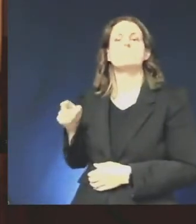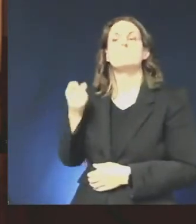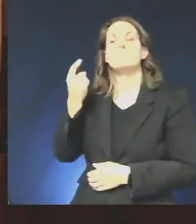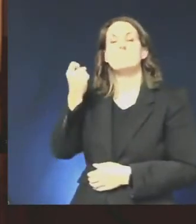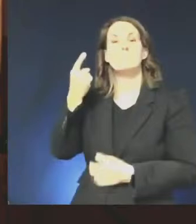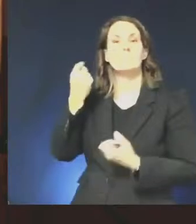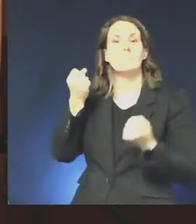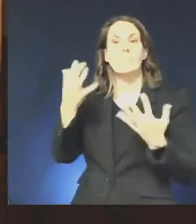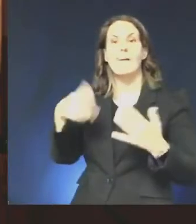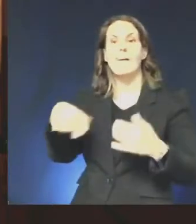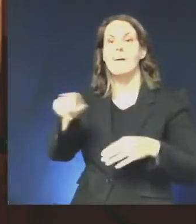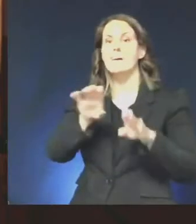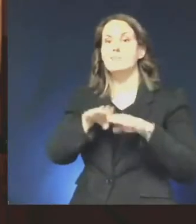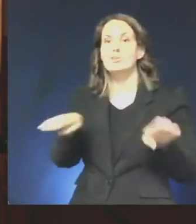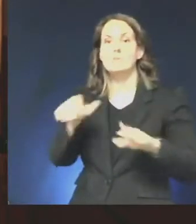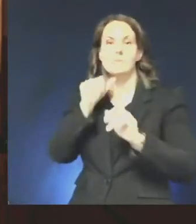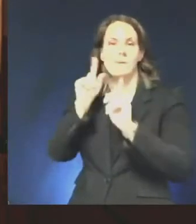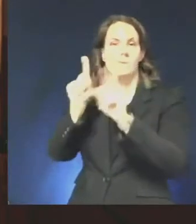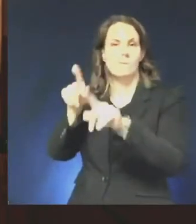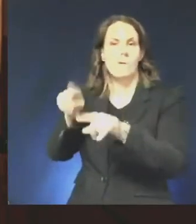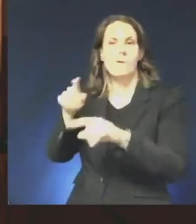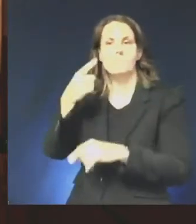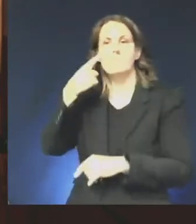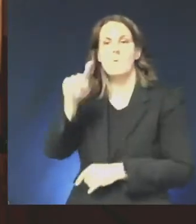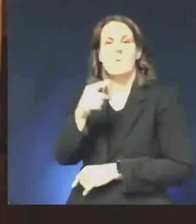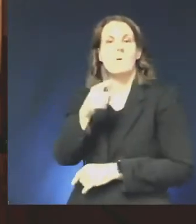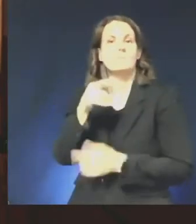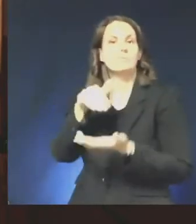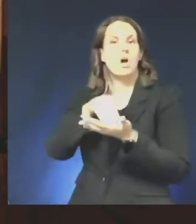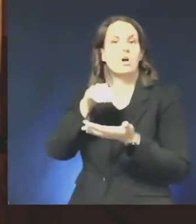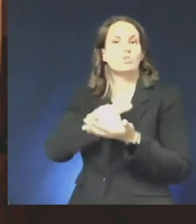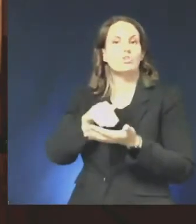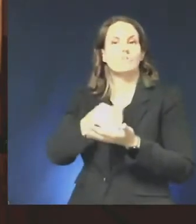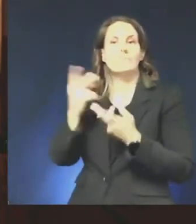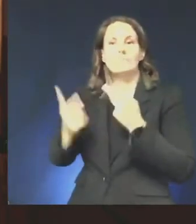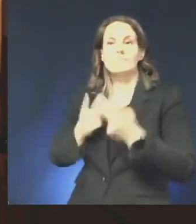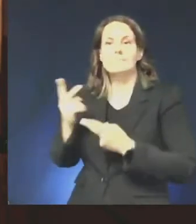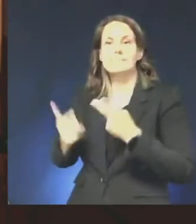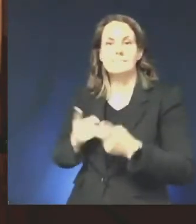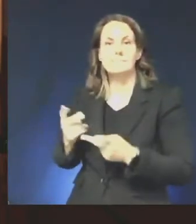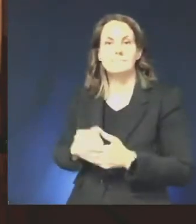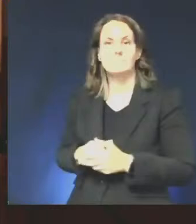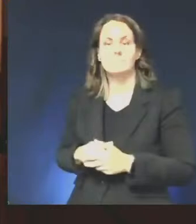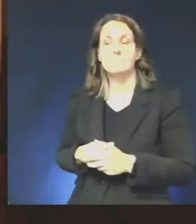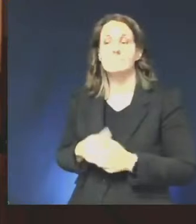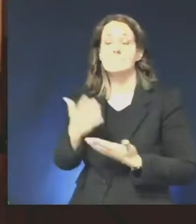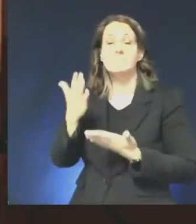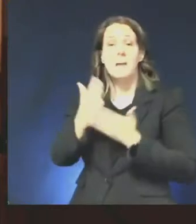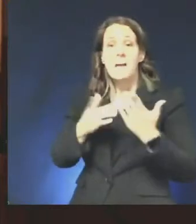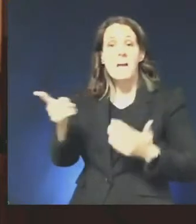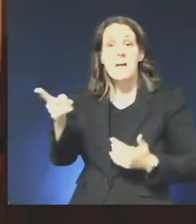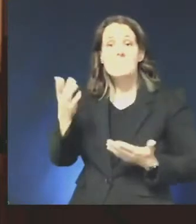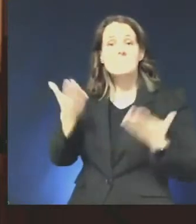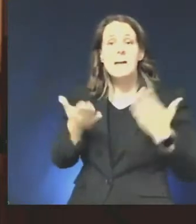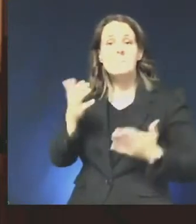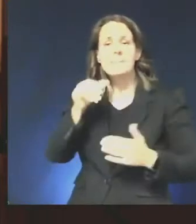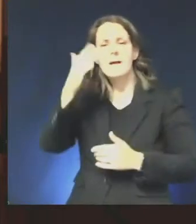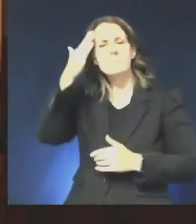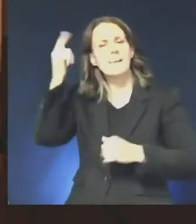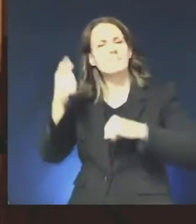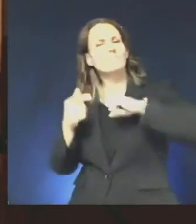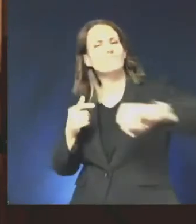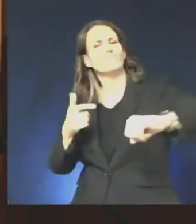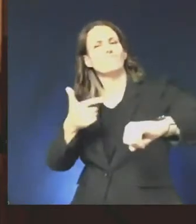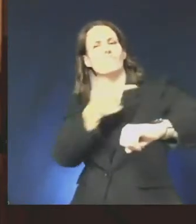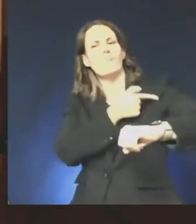need to keep our healthcare system open for everybody who needs healthcare beyond COVID. And that is